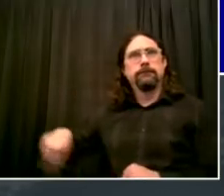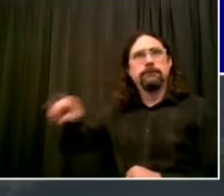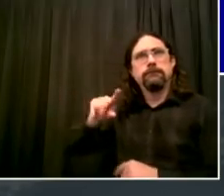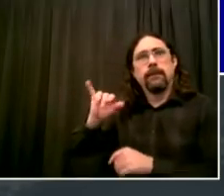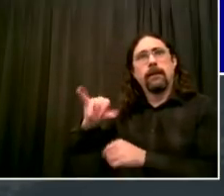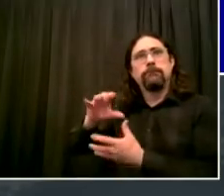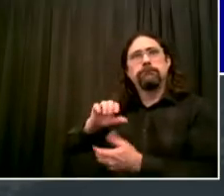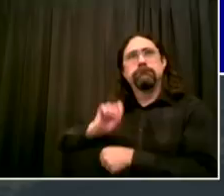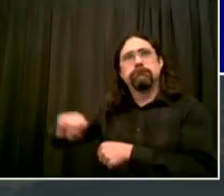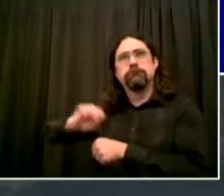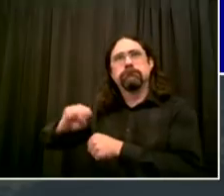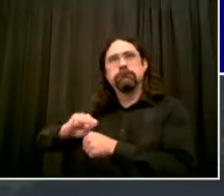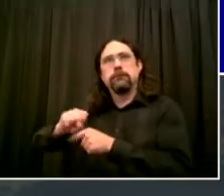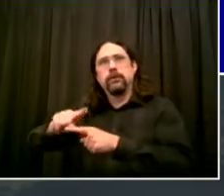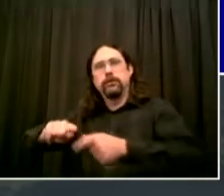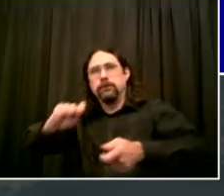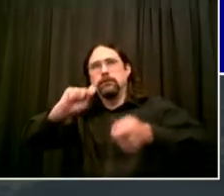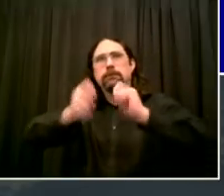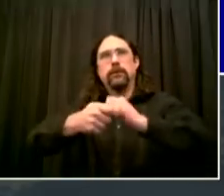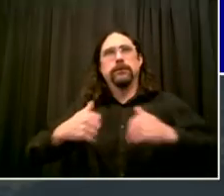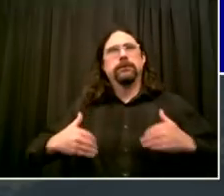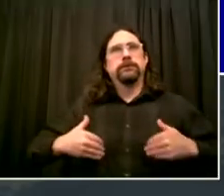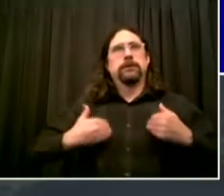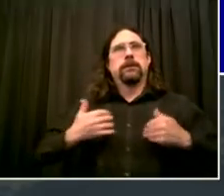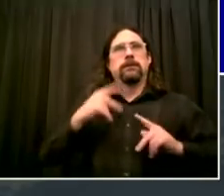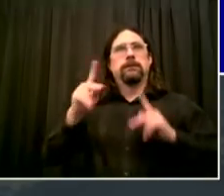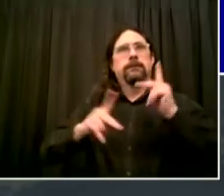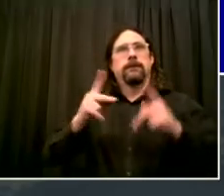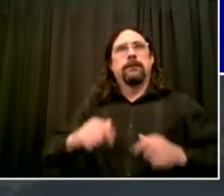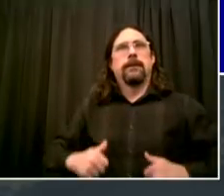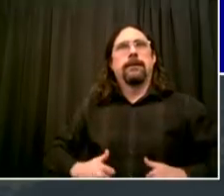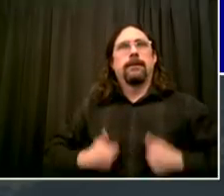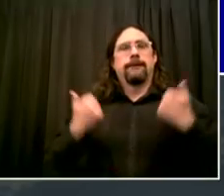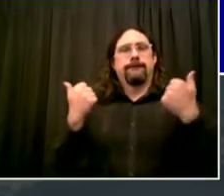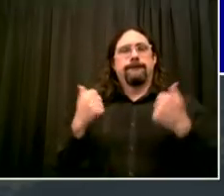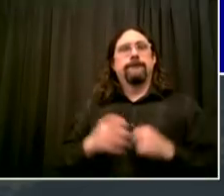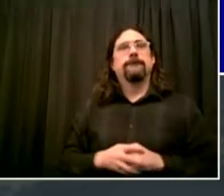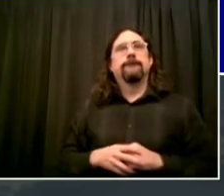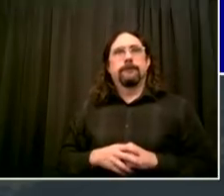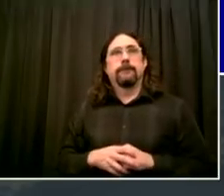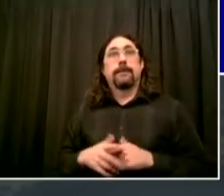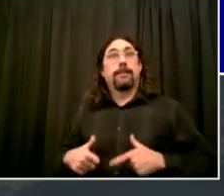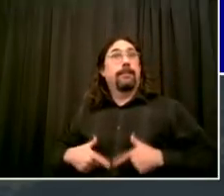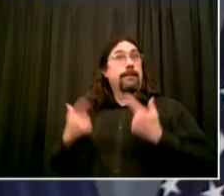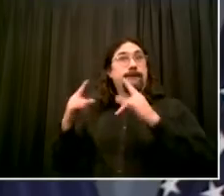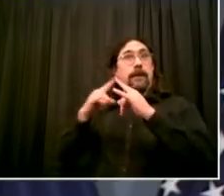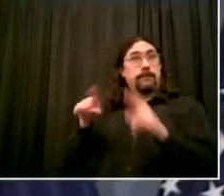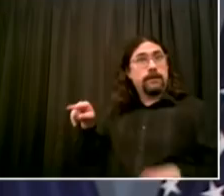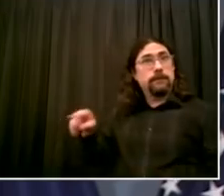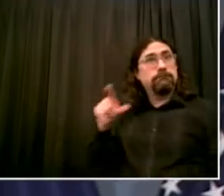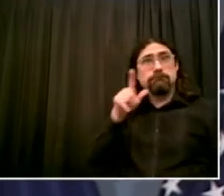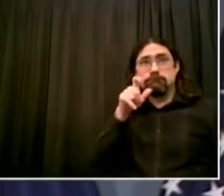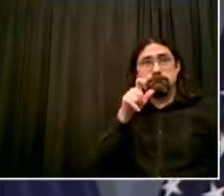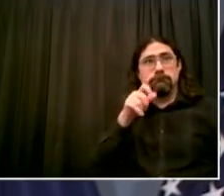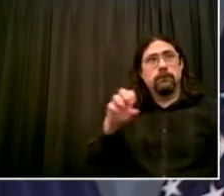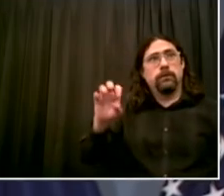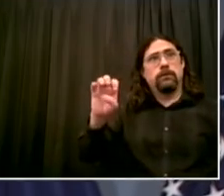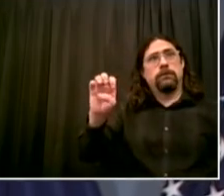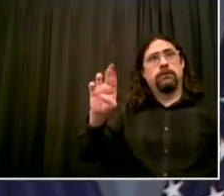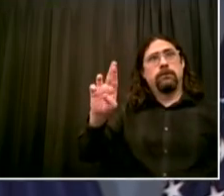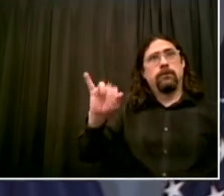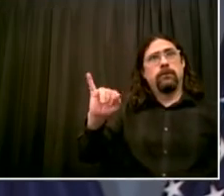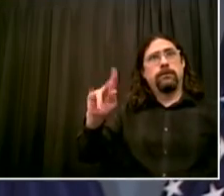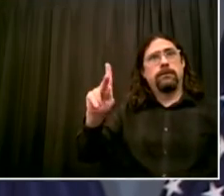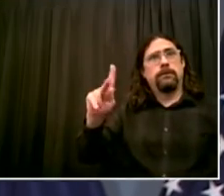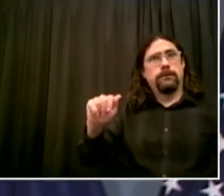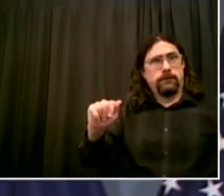adults. And what a difference she and Life Camp have made. Let me introduce to you Erica Ford. I don't think you need a step to give